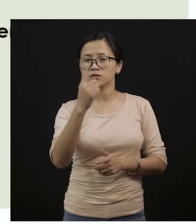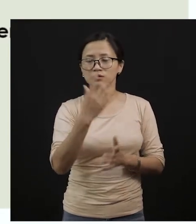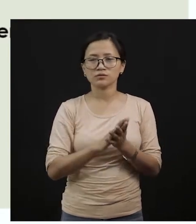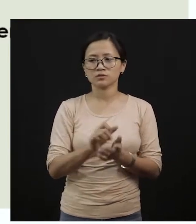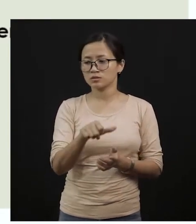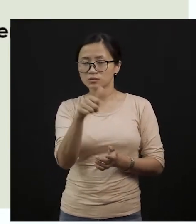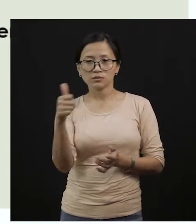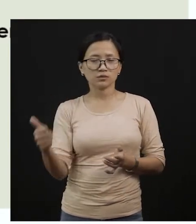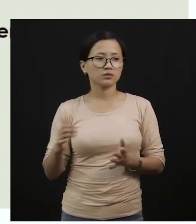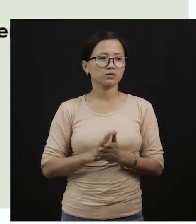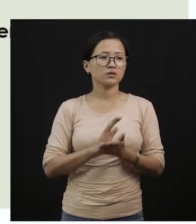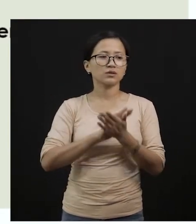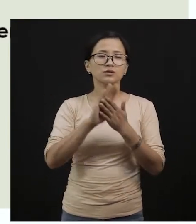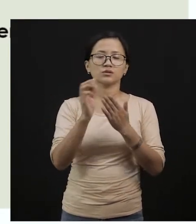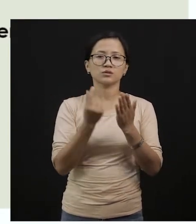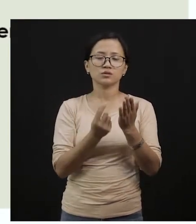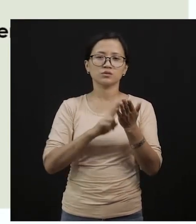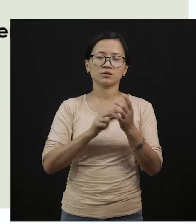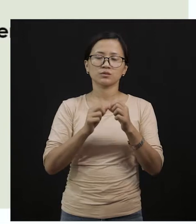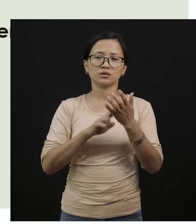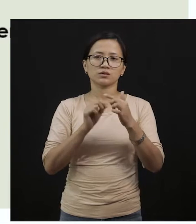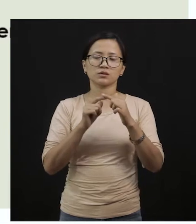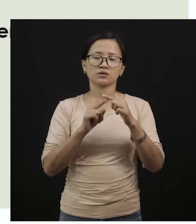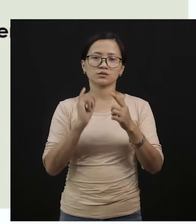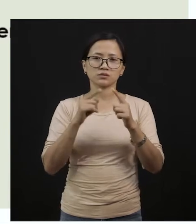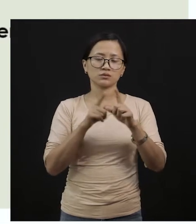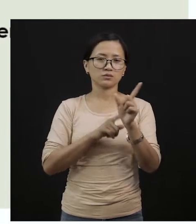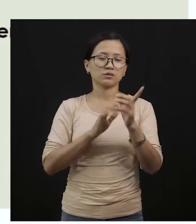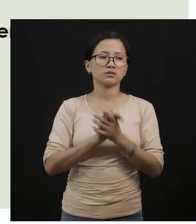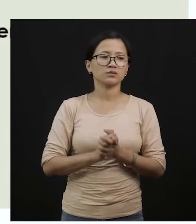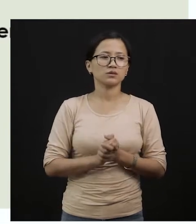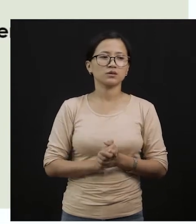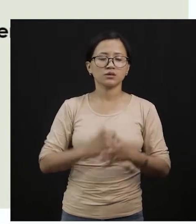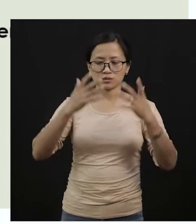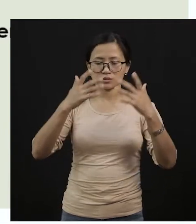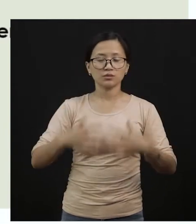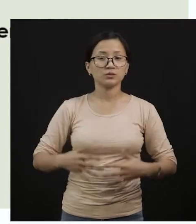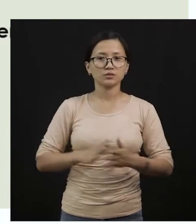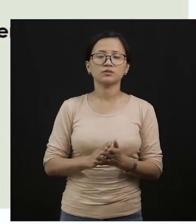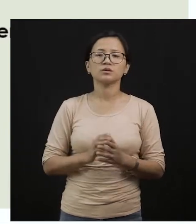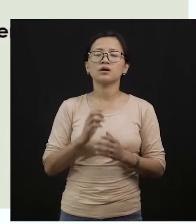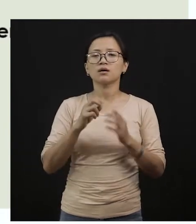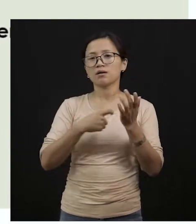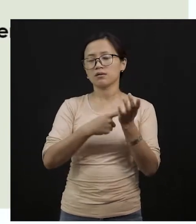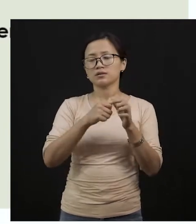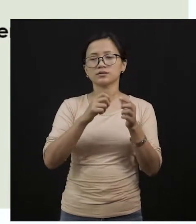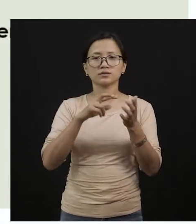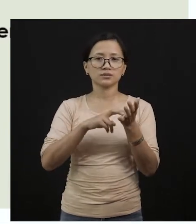right? Humanity. Humanity. The human race.